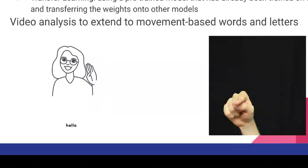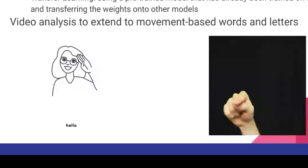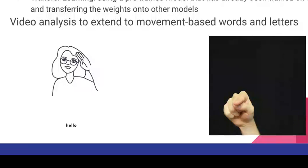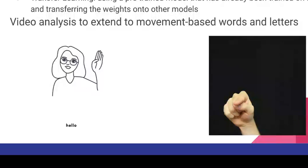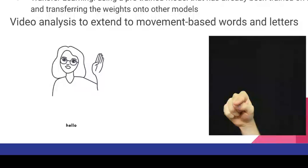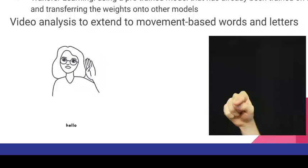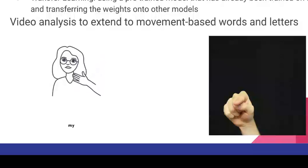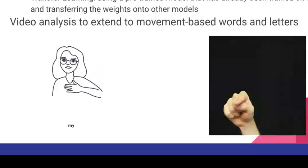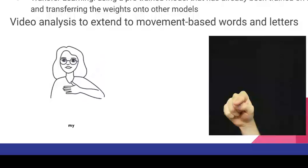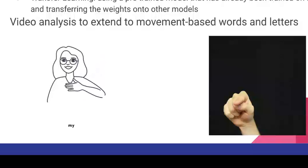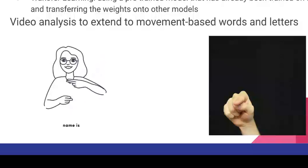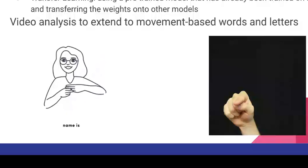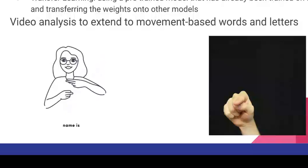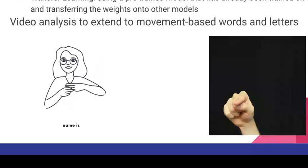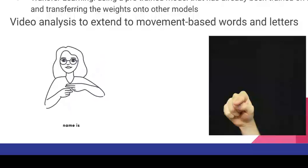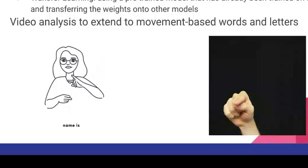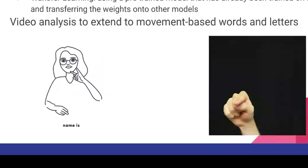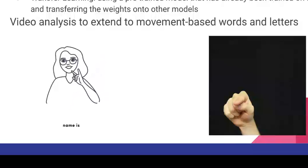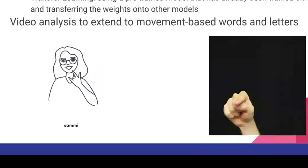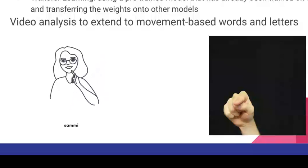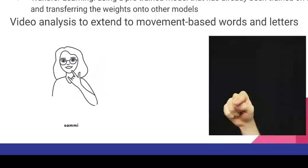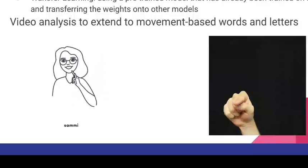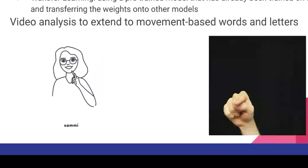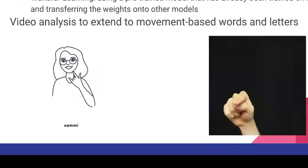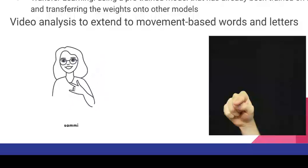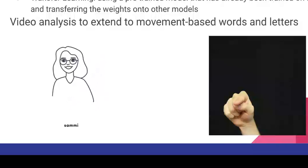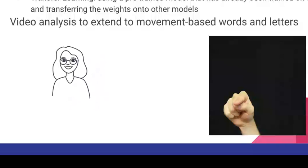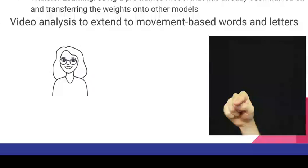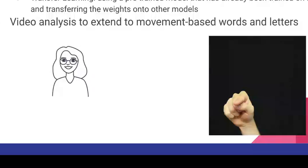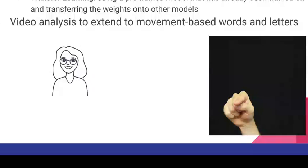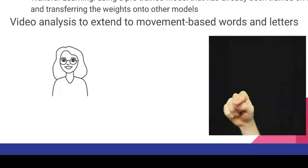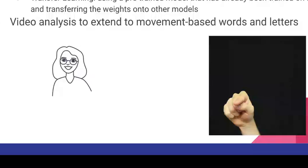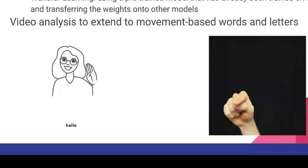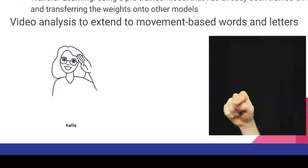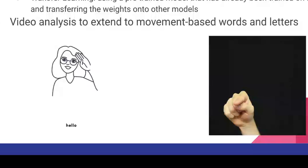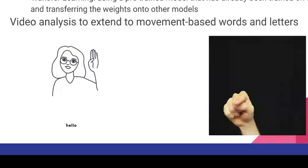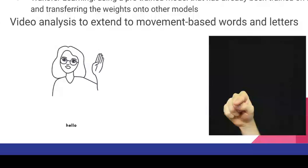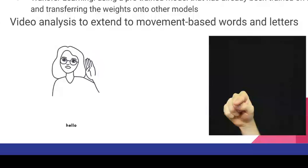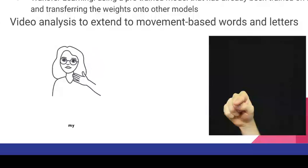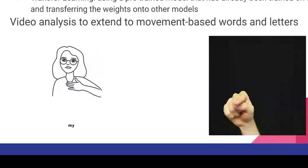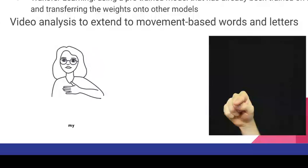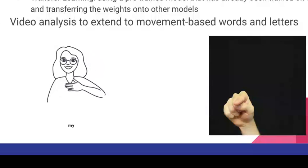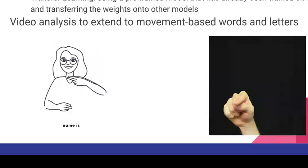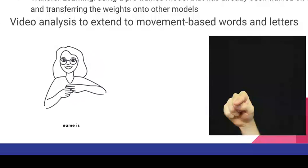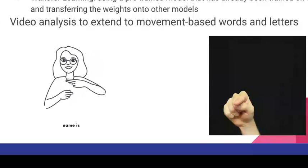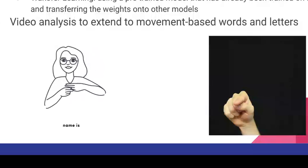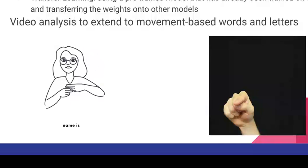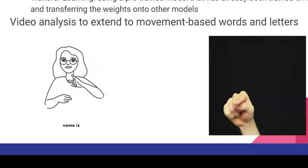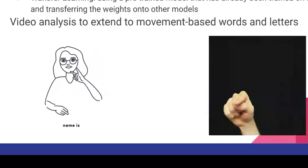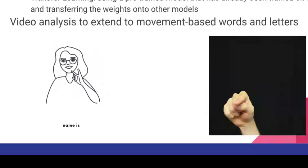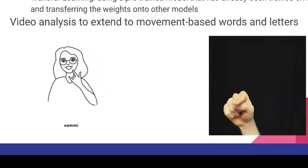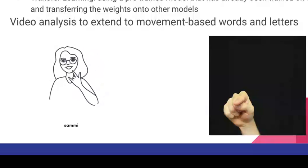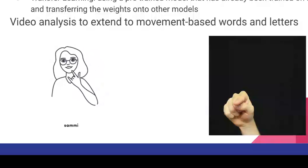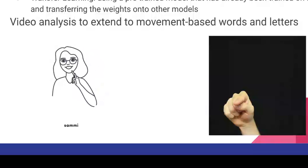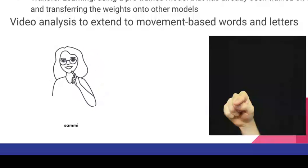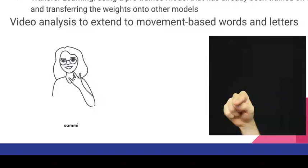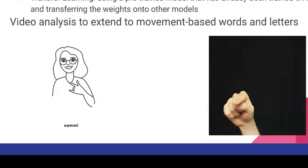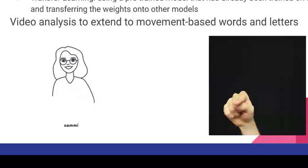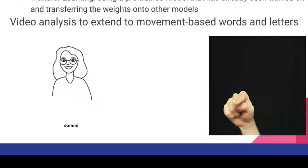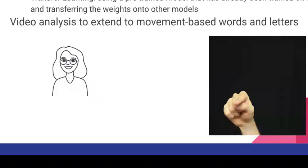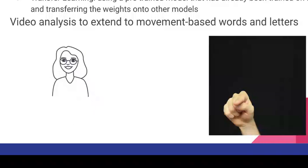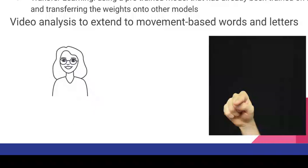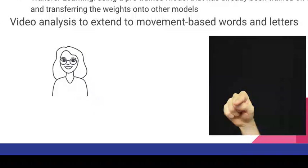set, and using this model, we can then transfer the weights from that original model onto newer ones that require new